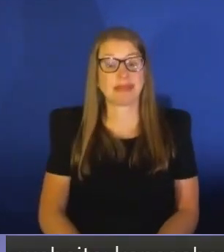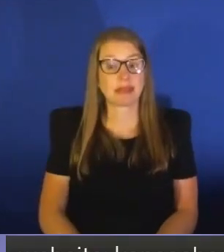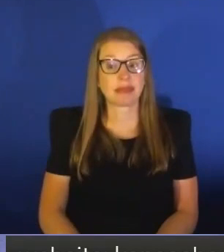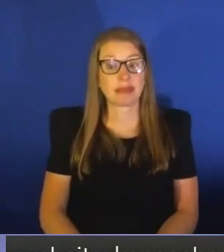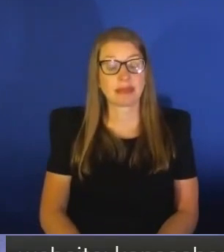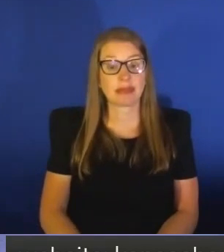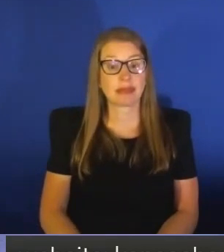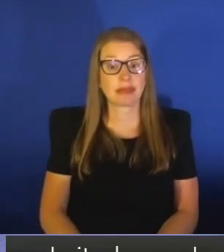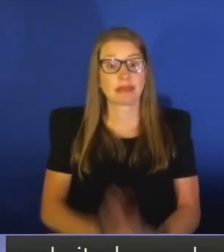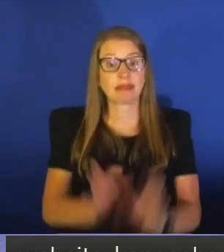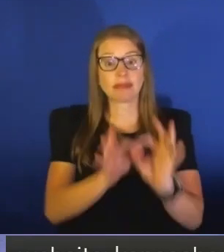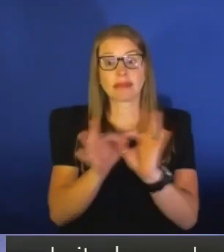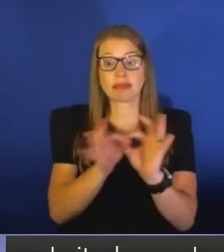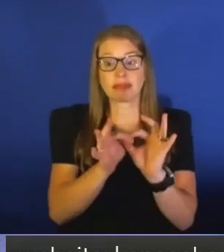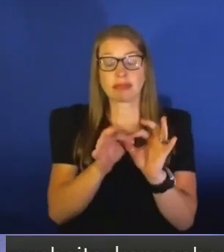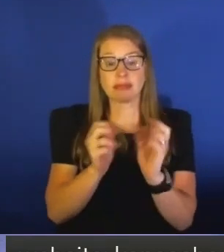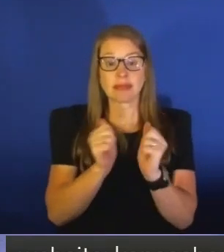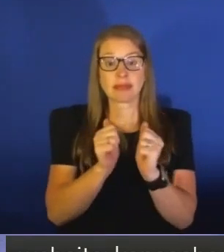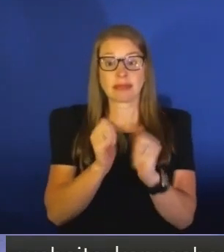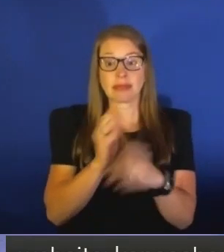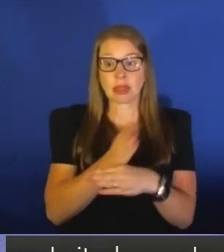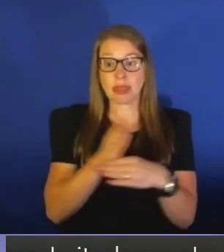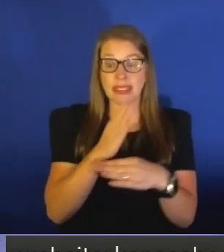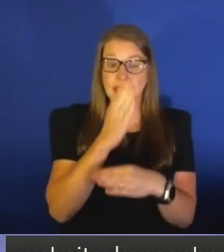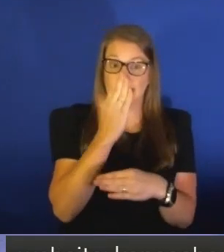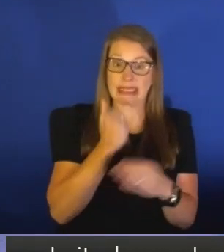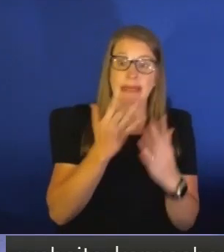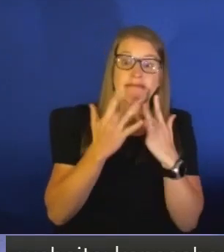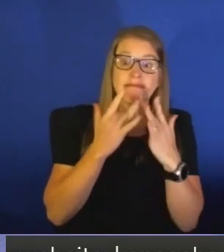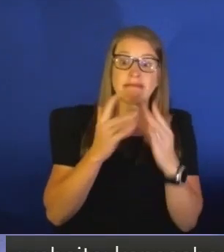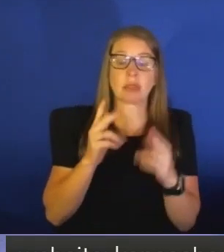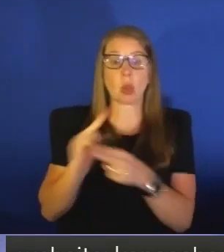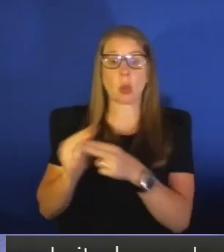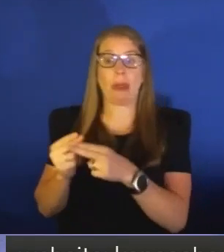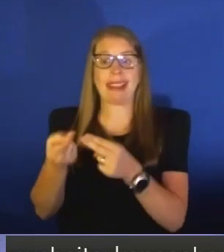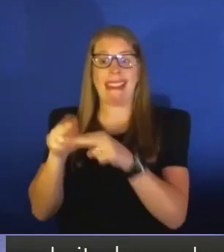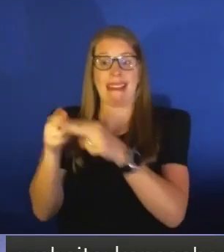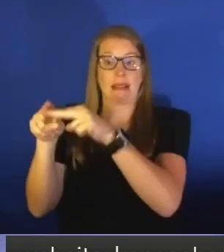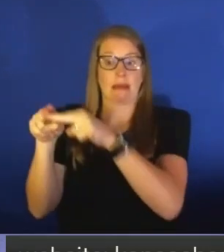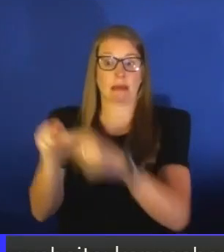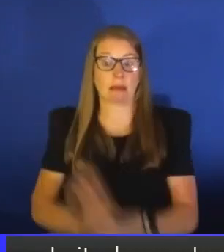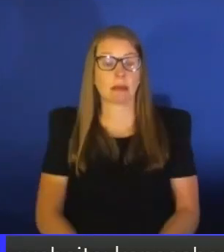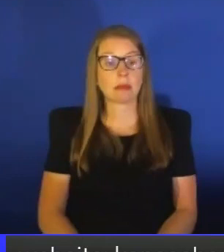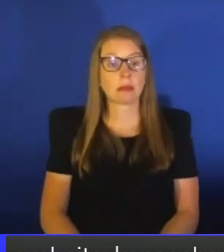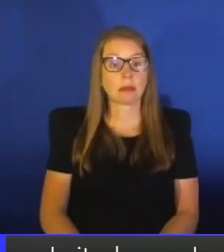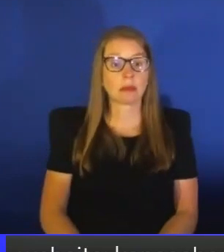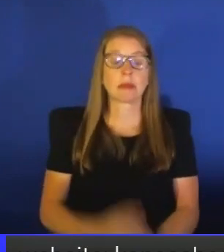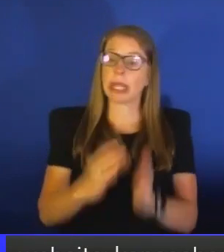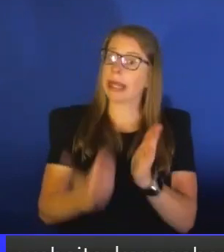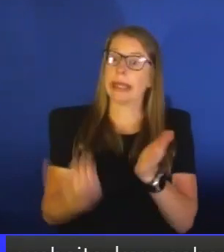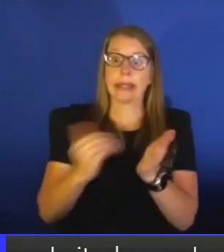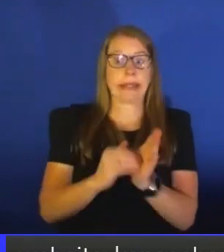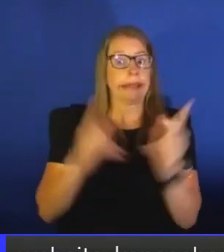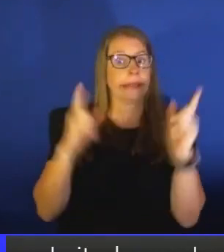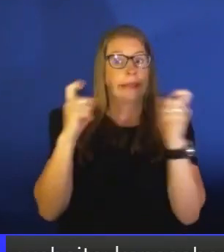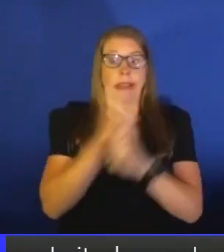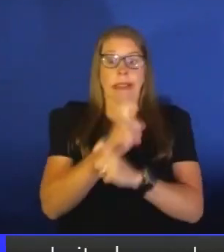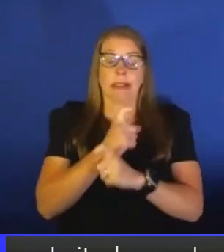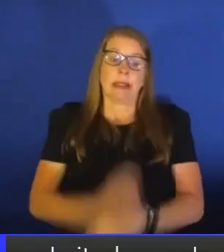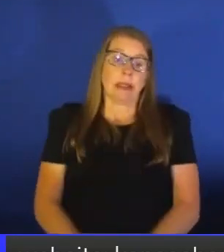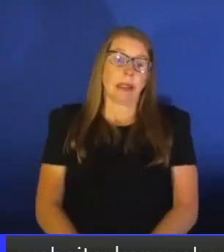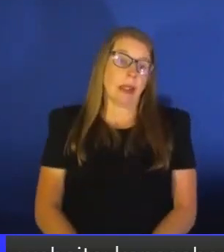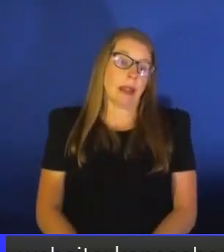correlation between lack of sleep and weight gain. Once again, that's a very complex kind